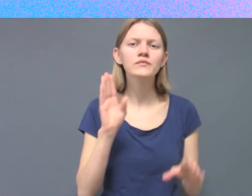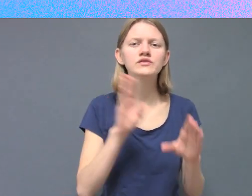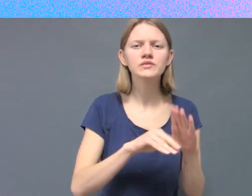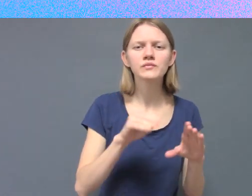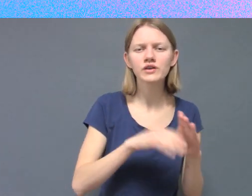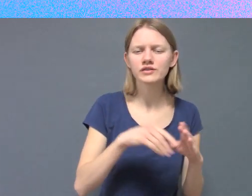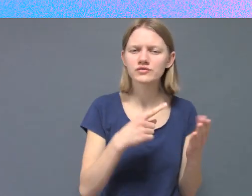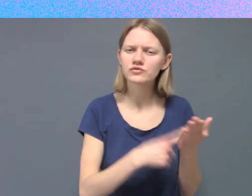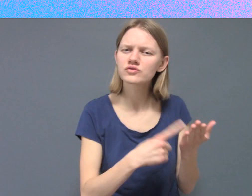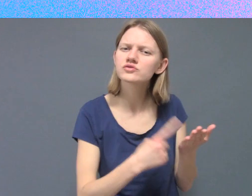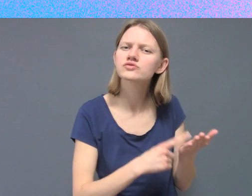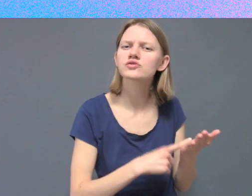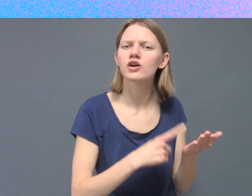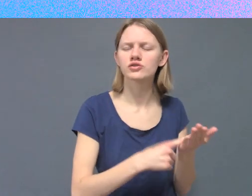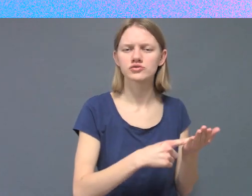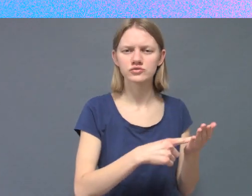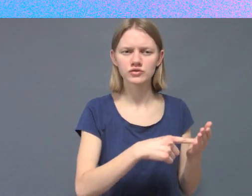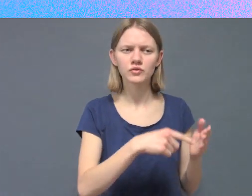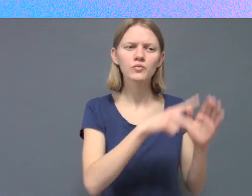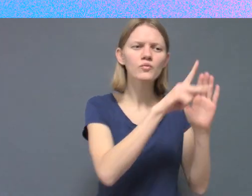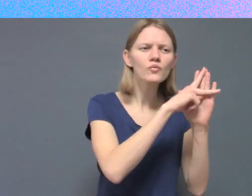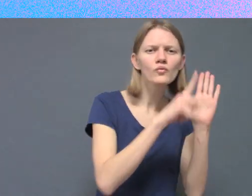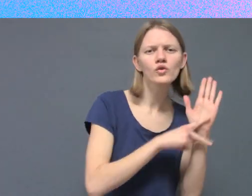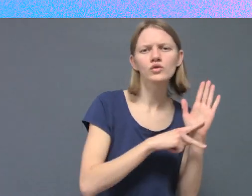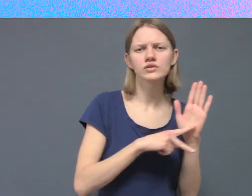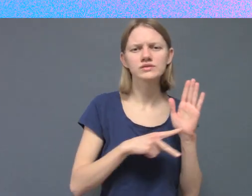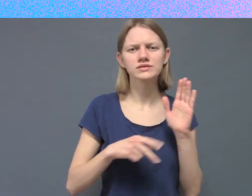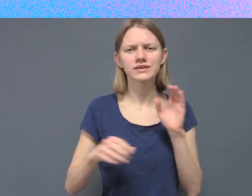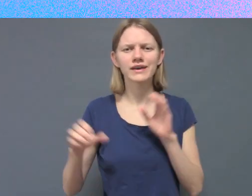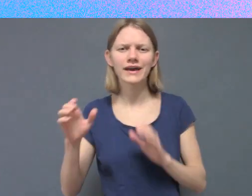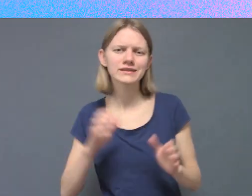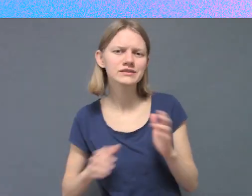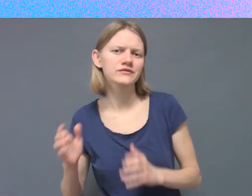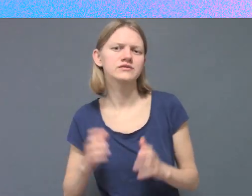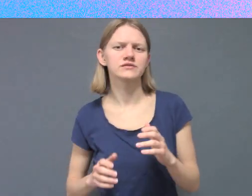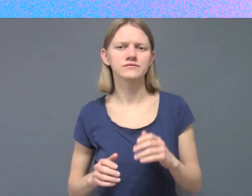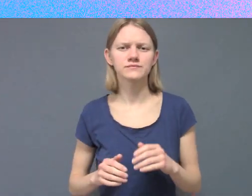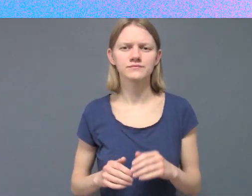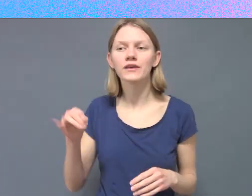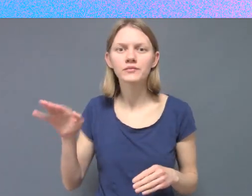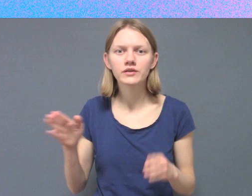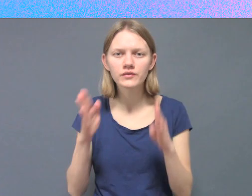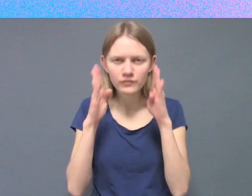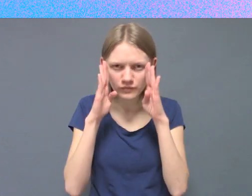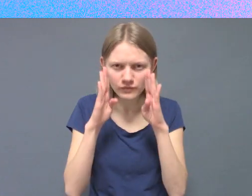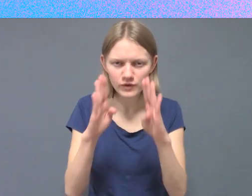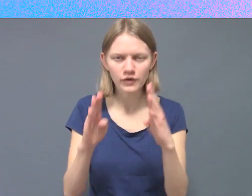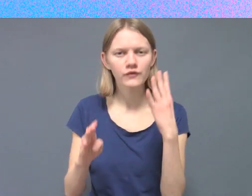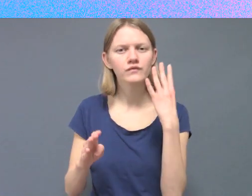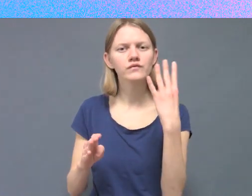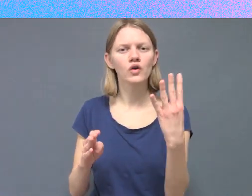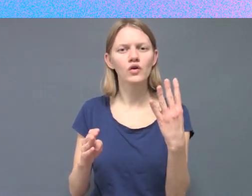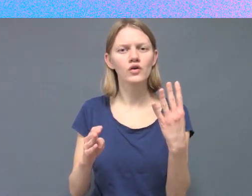Genesis founding members on board to form the backbone of Mina. And all of these members actively participate in the development of the